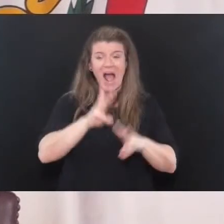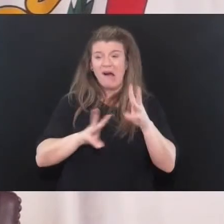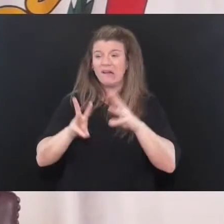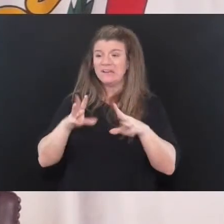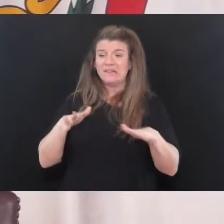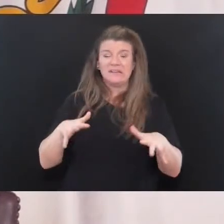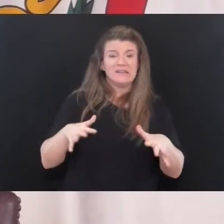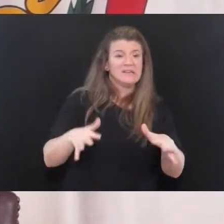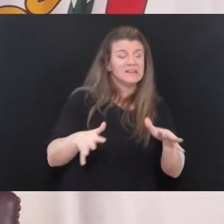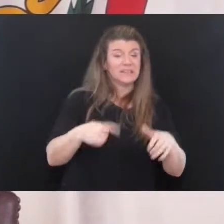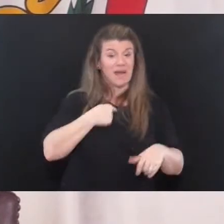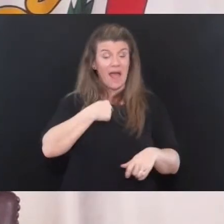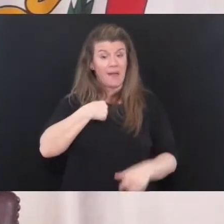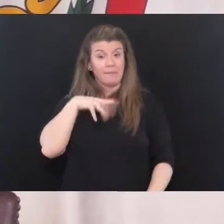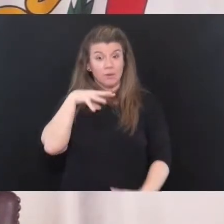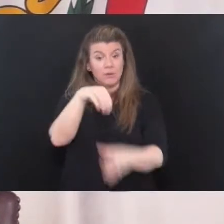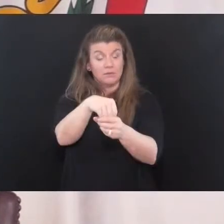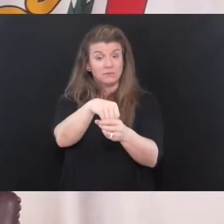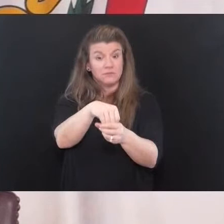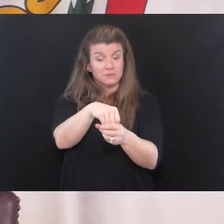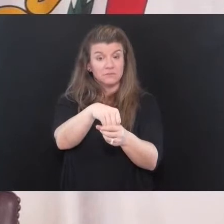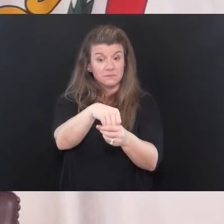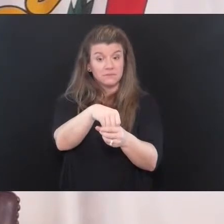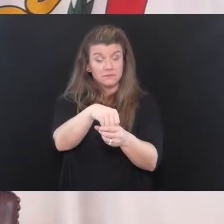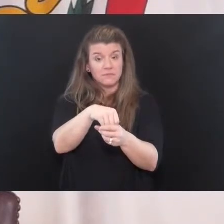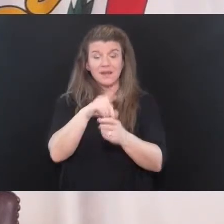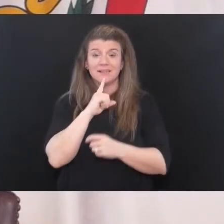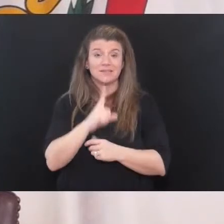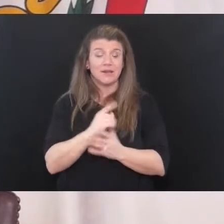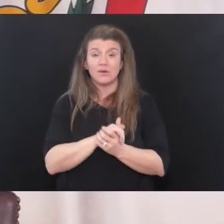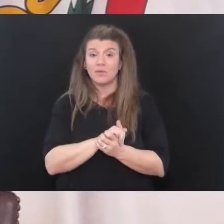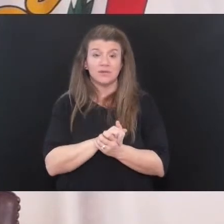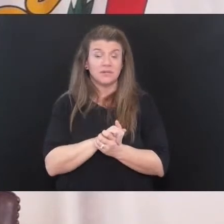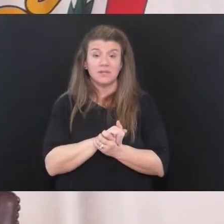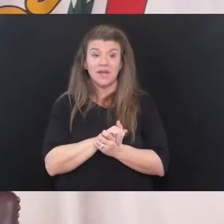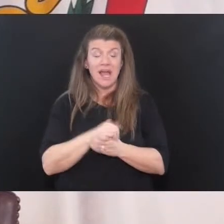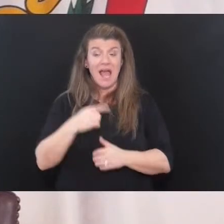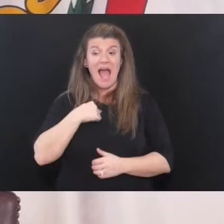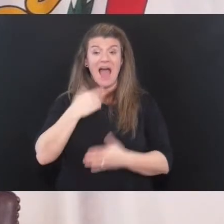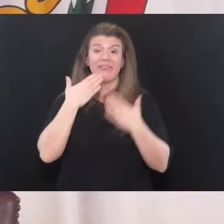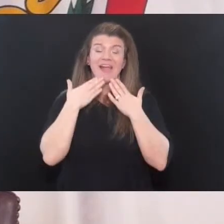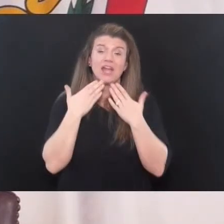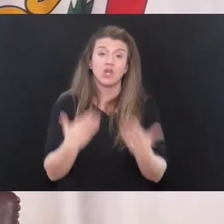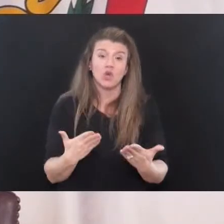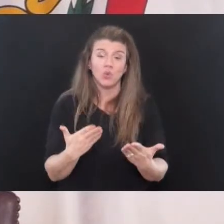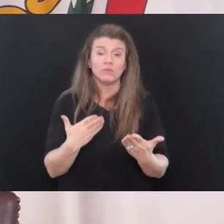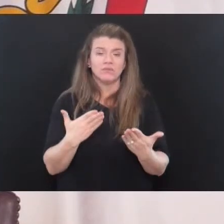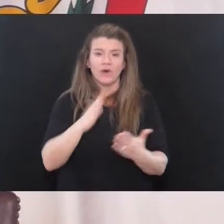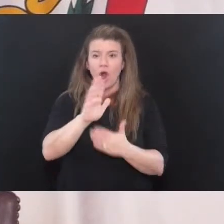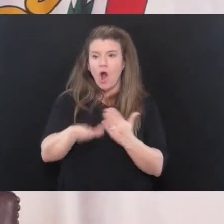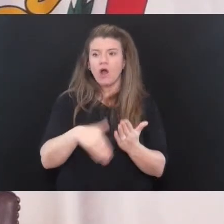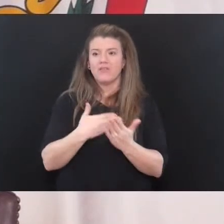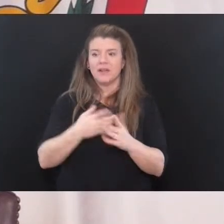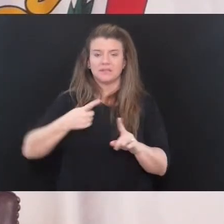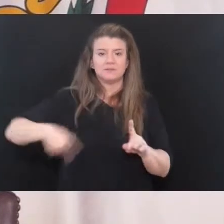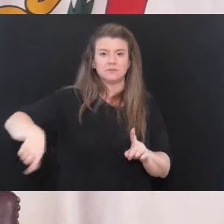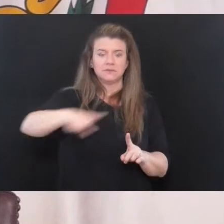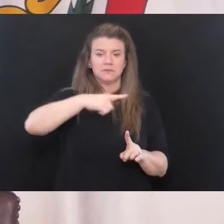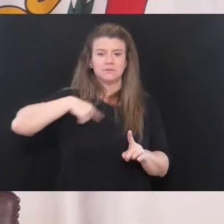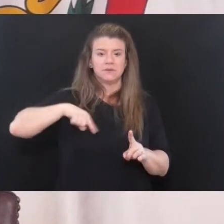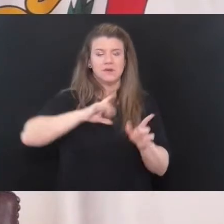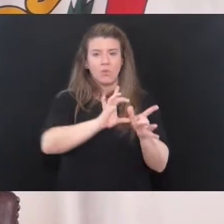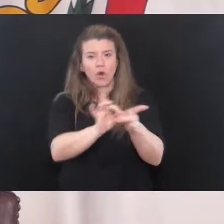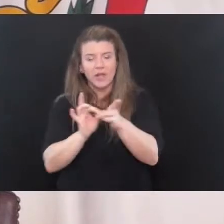about, me included. And so I thank you for all of us, for